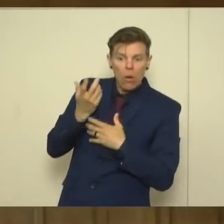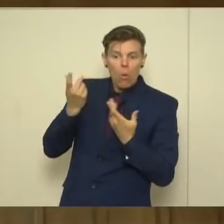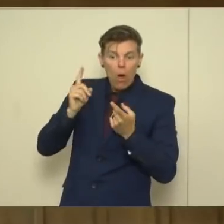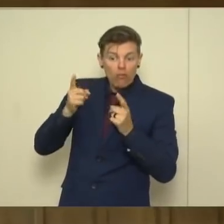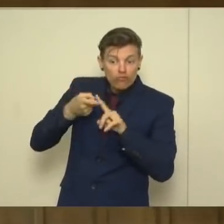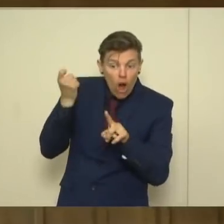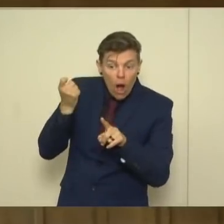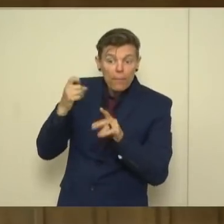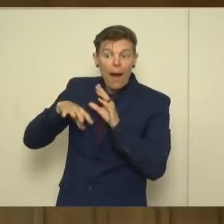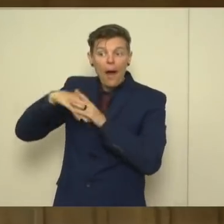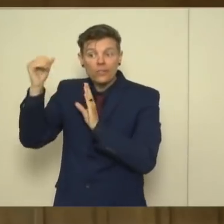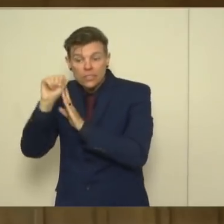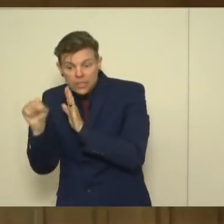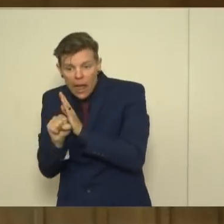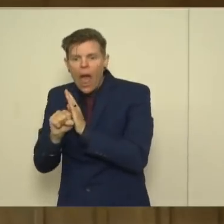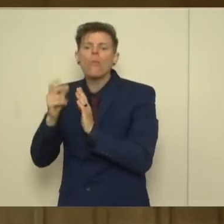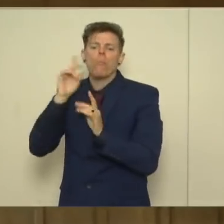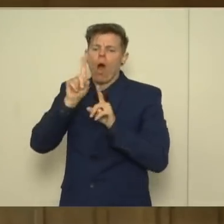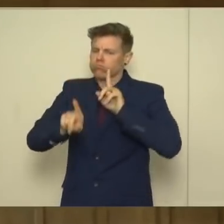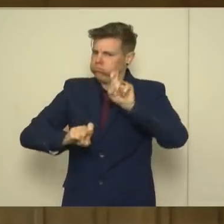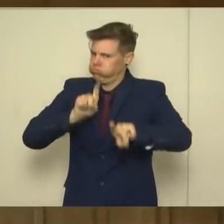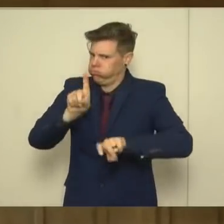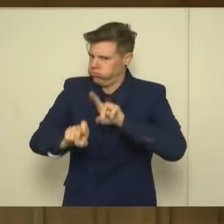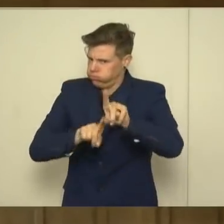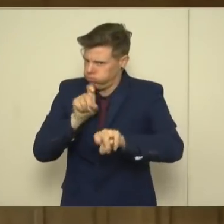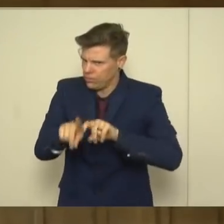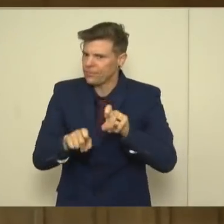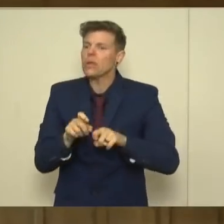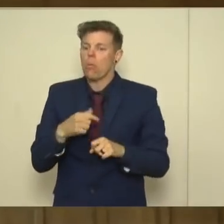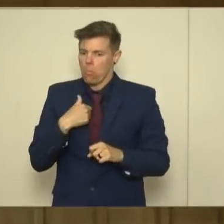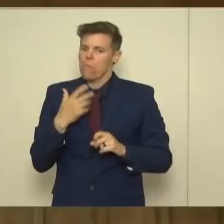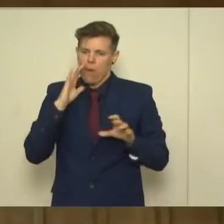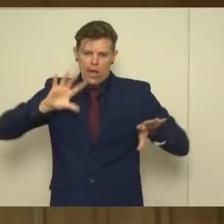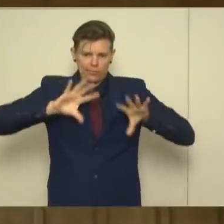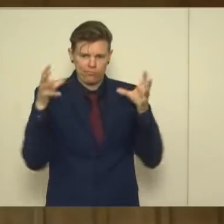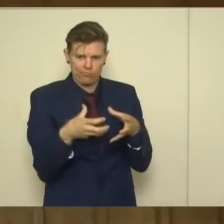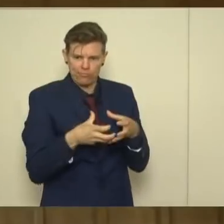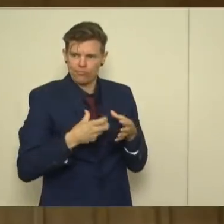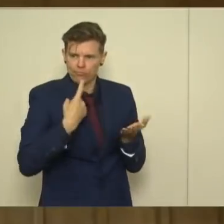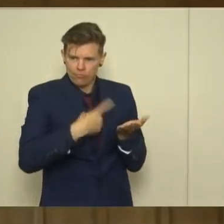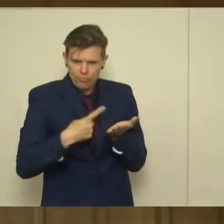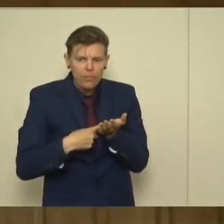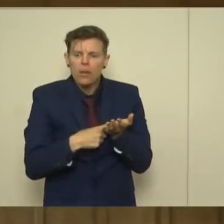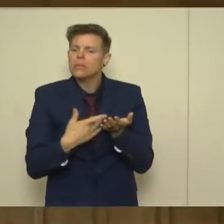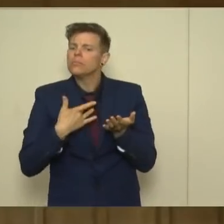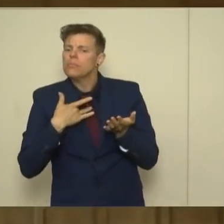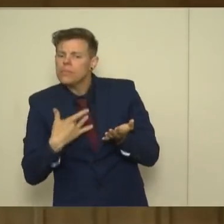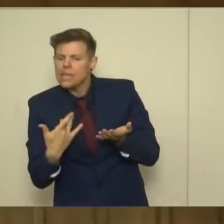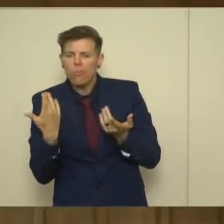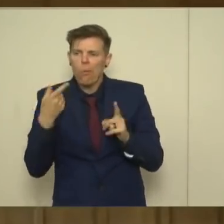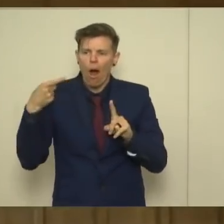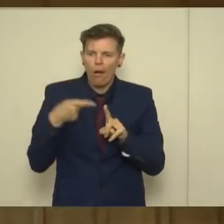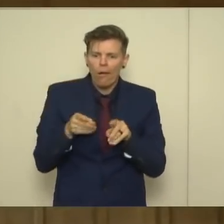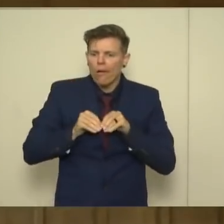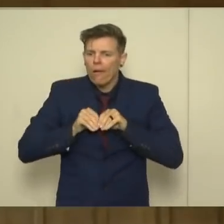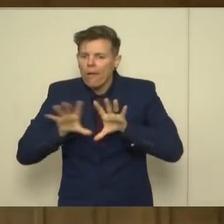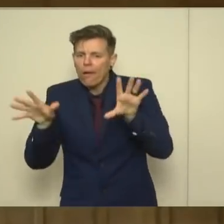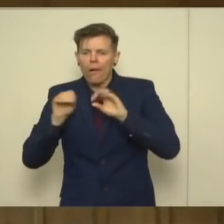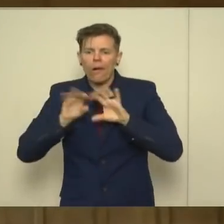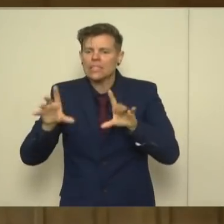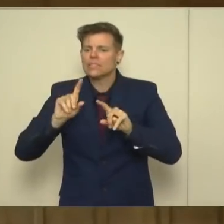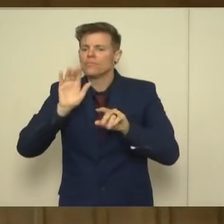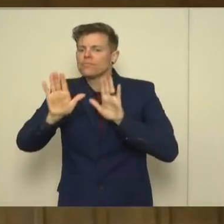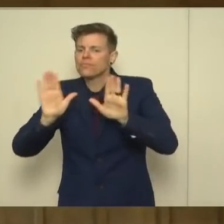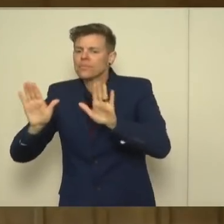their daily meetings, discuss trends, cases, outbreaks in different educational institutions, and they're working on that